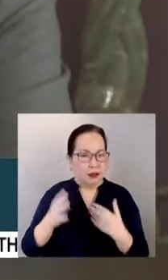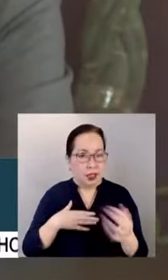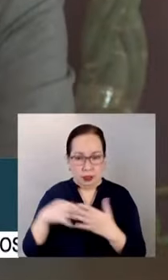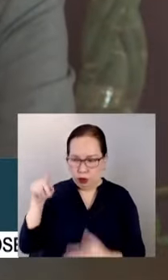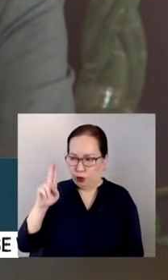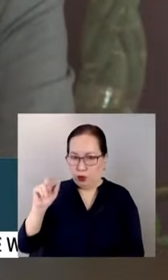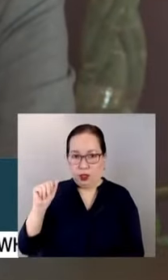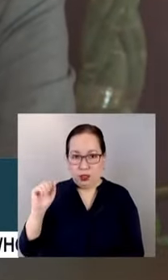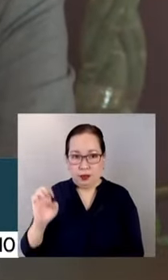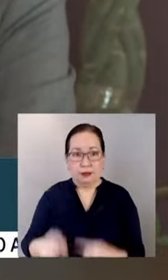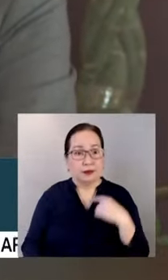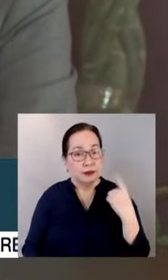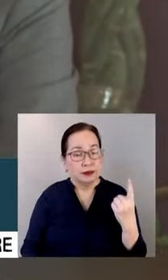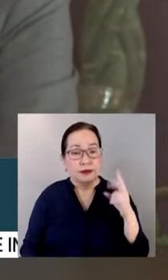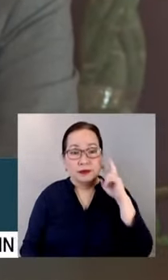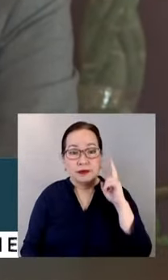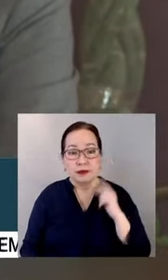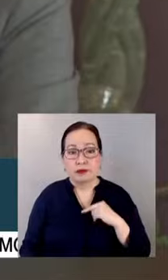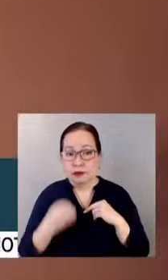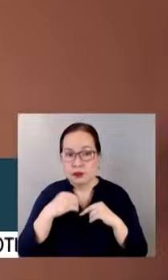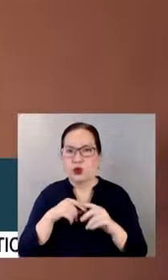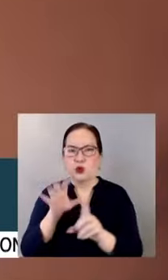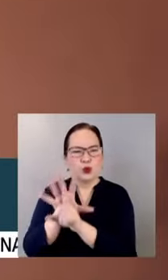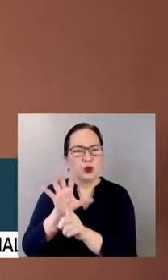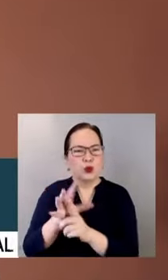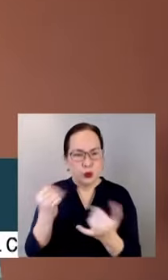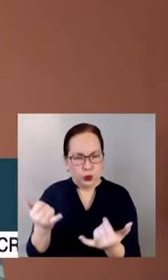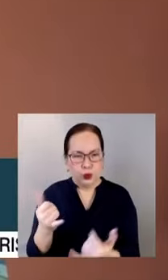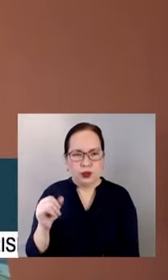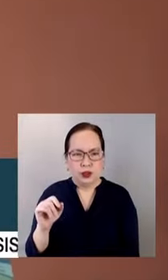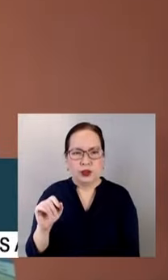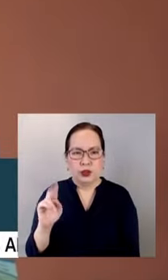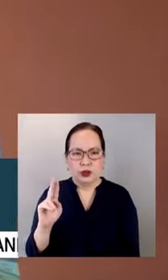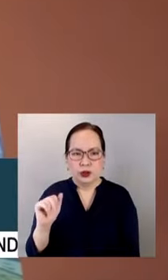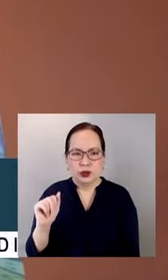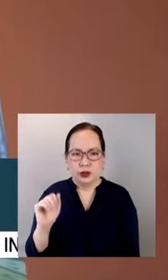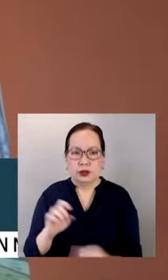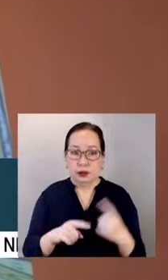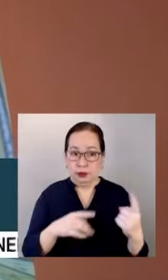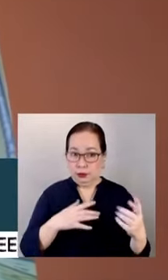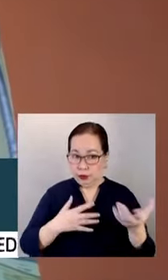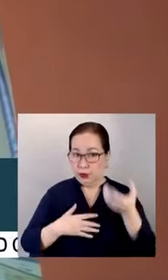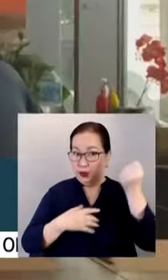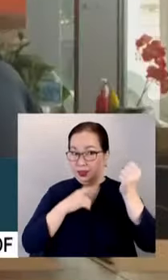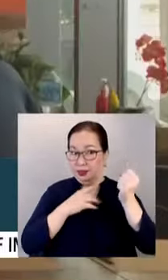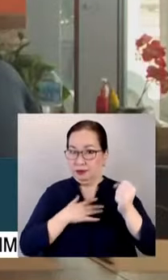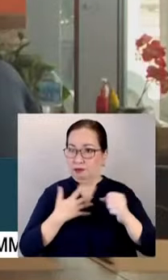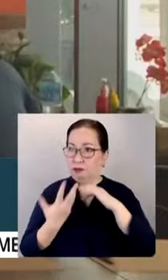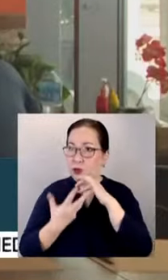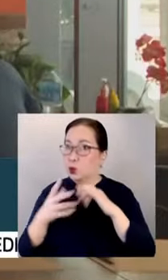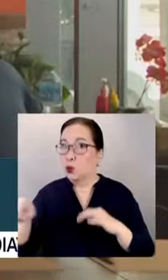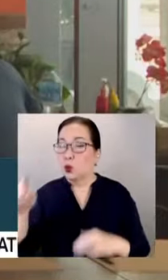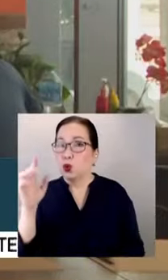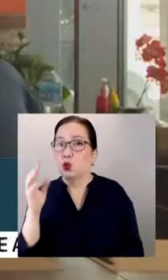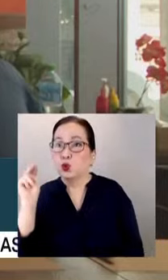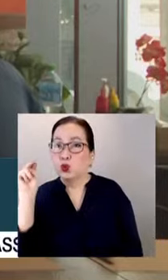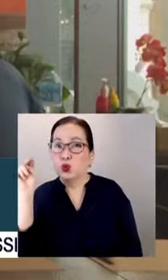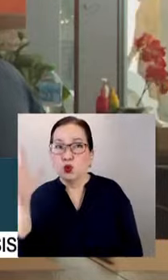Vietnamese cuisine is becoming increasingly popular. My restaurant attracts diners who have never eaten Vietnamese food